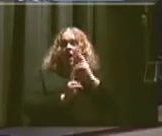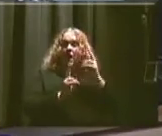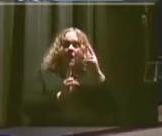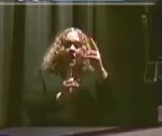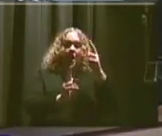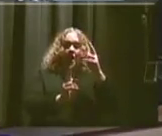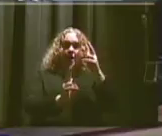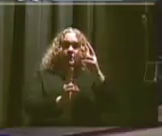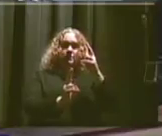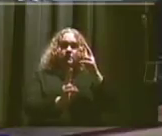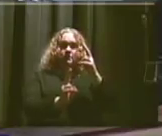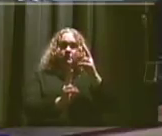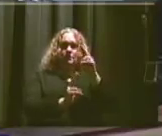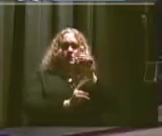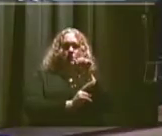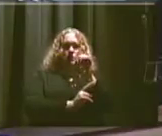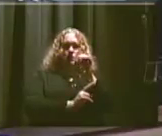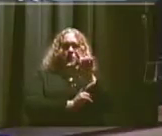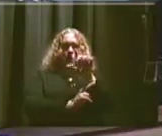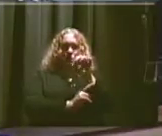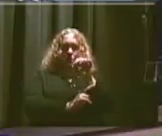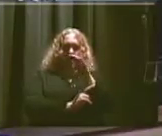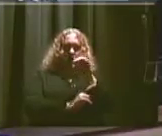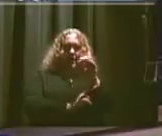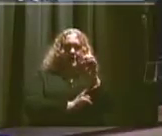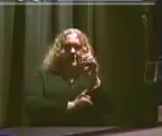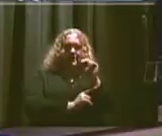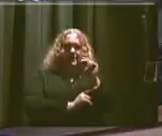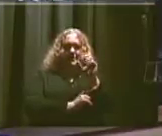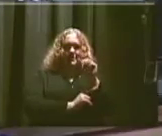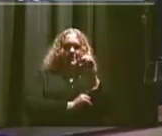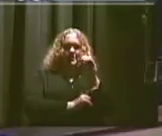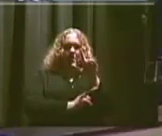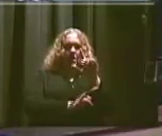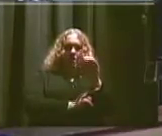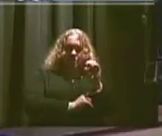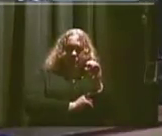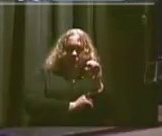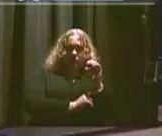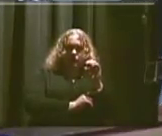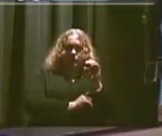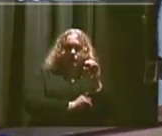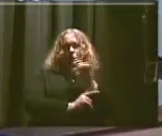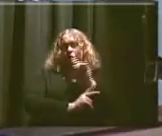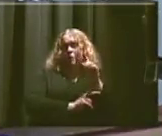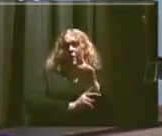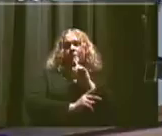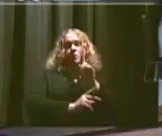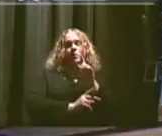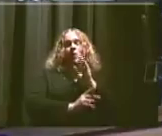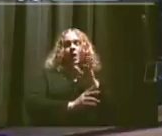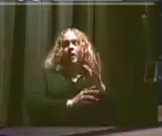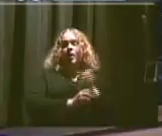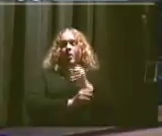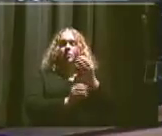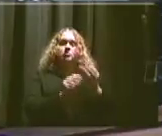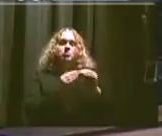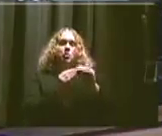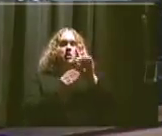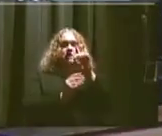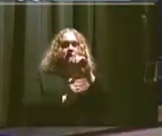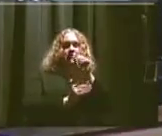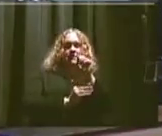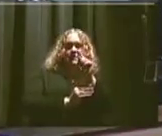Solo and Ensemble Festival for the past 2 years, and we know she will receive some more distinguished this year. She